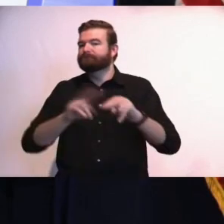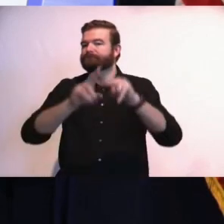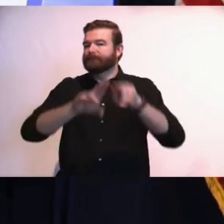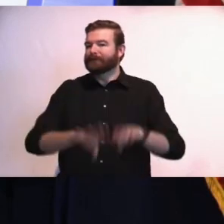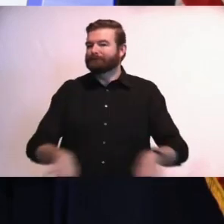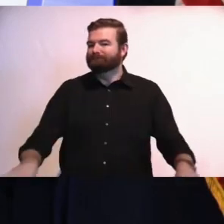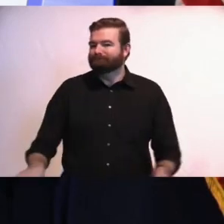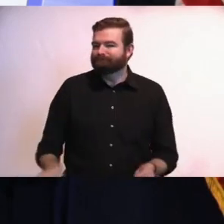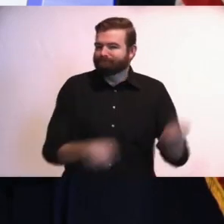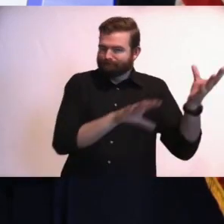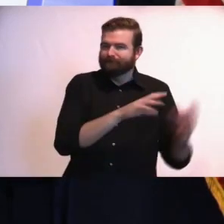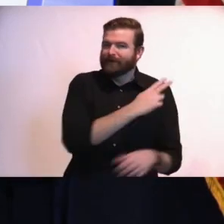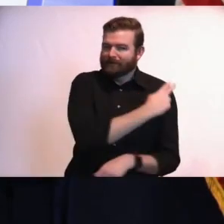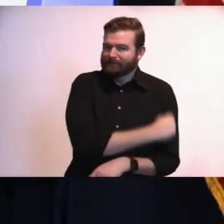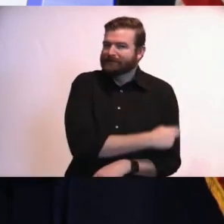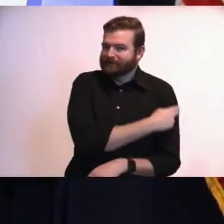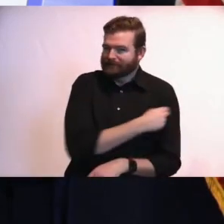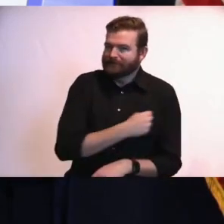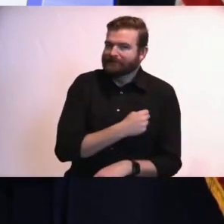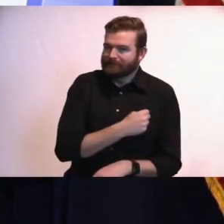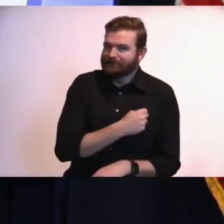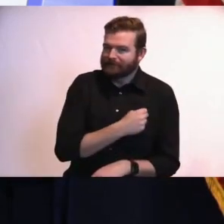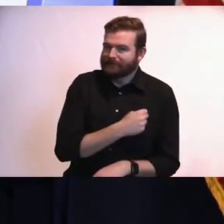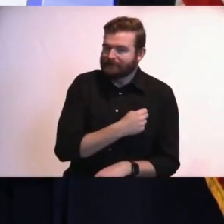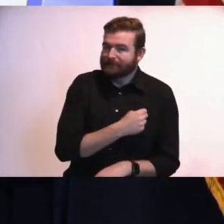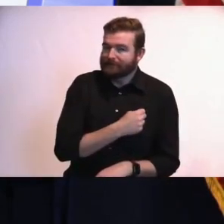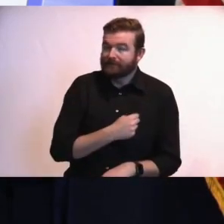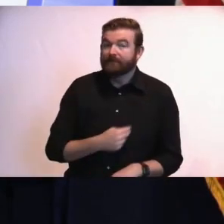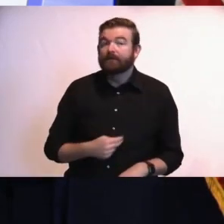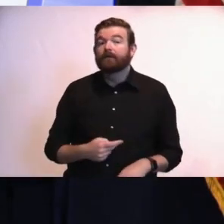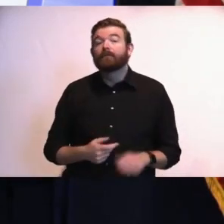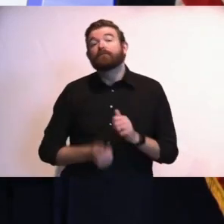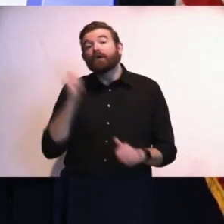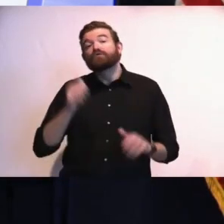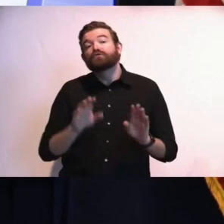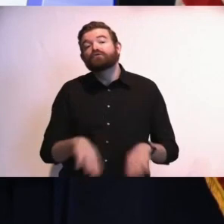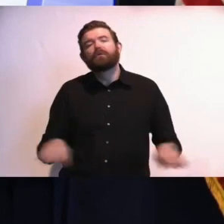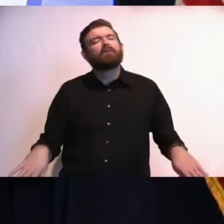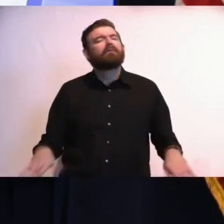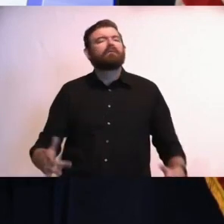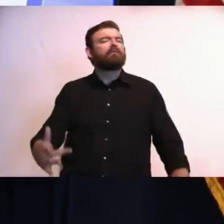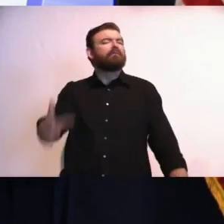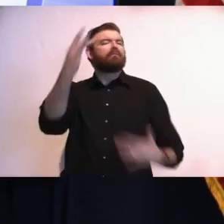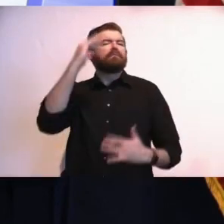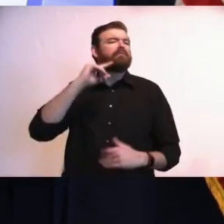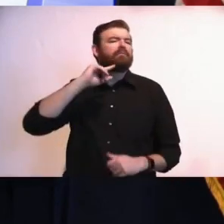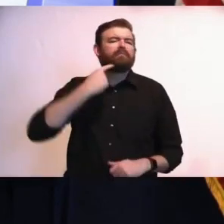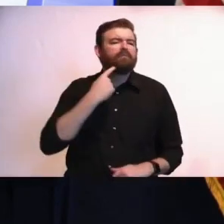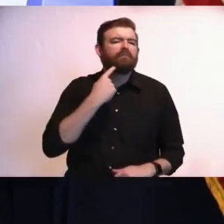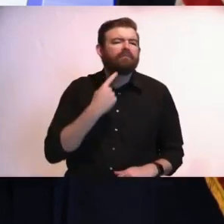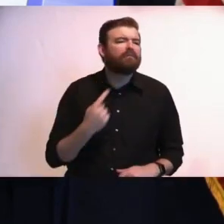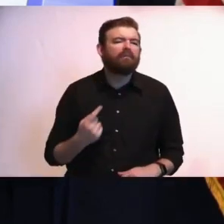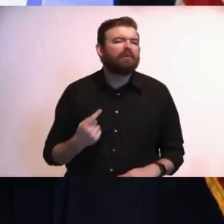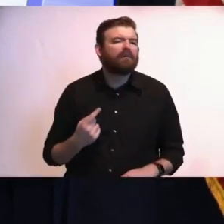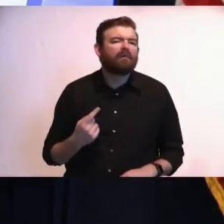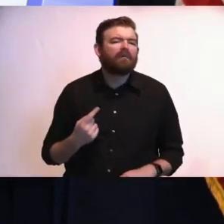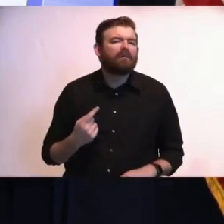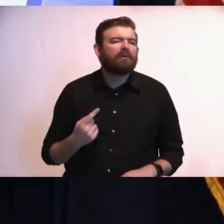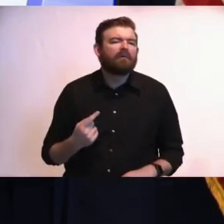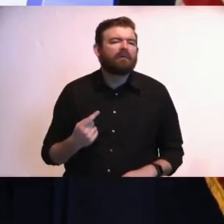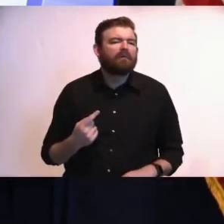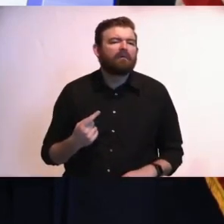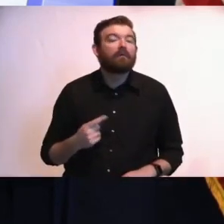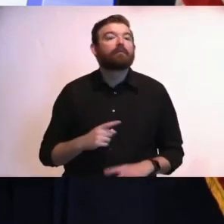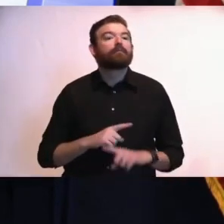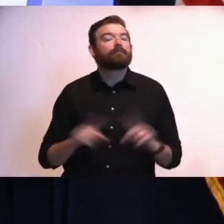with COVID. While most children appear not to get sick enough to be hospitalized, the number of pediatric patients in our